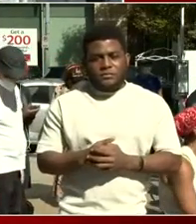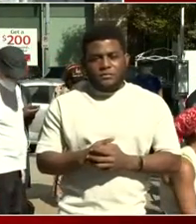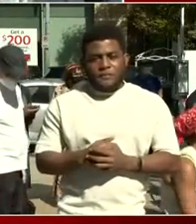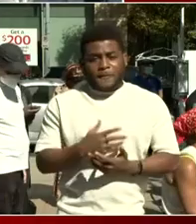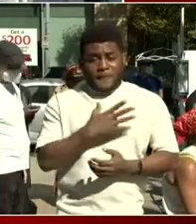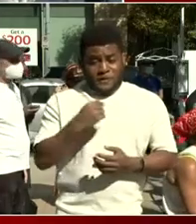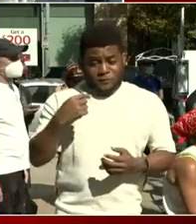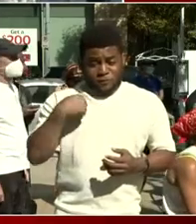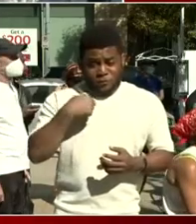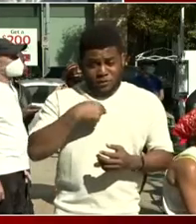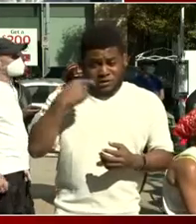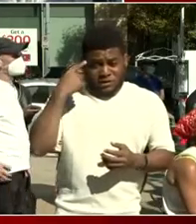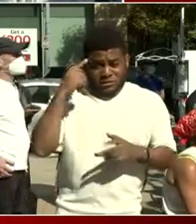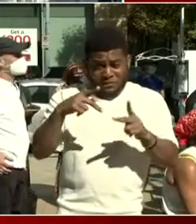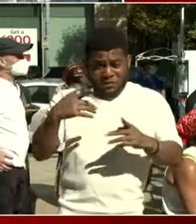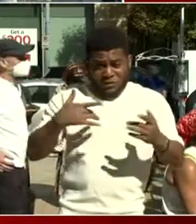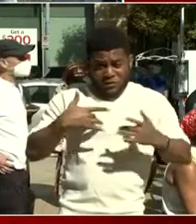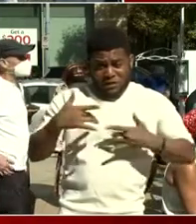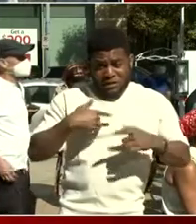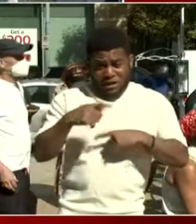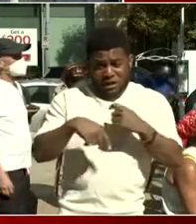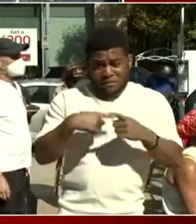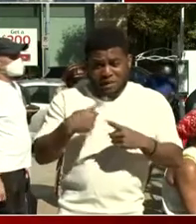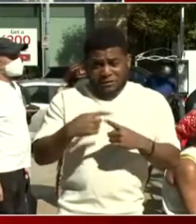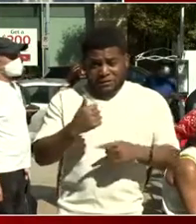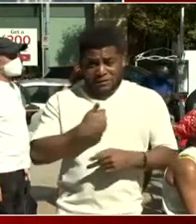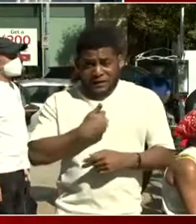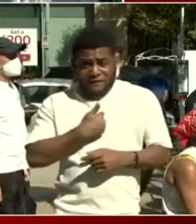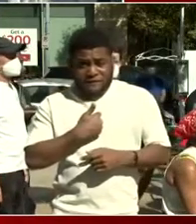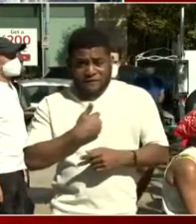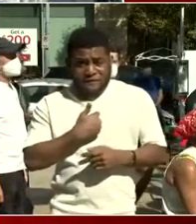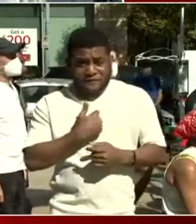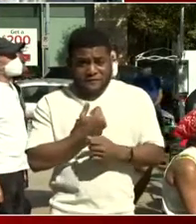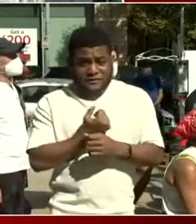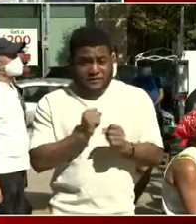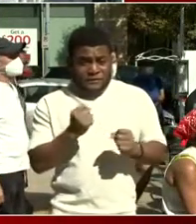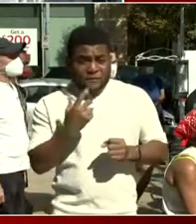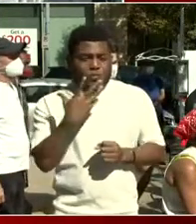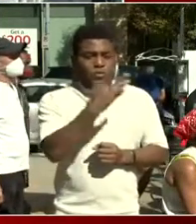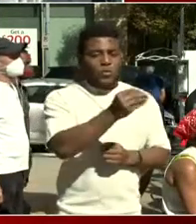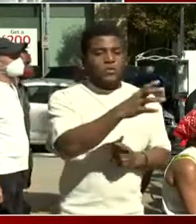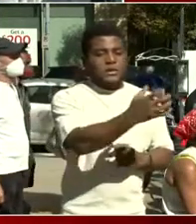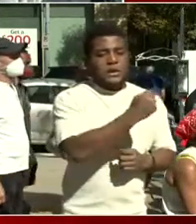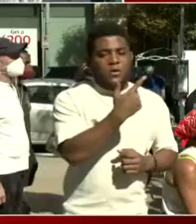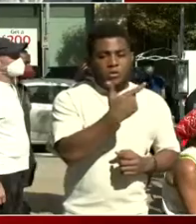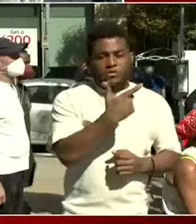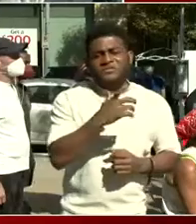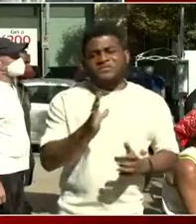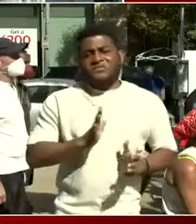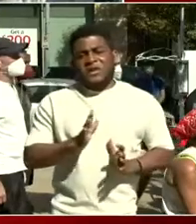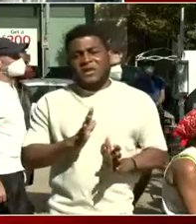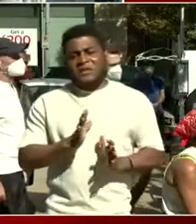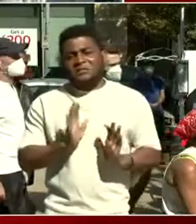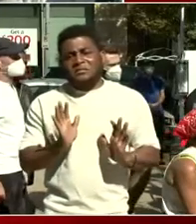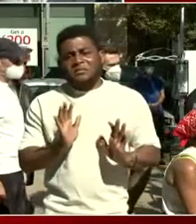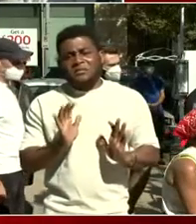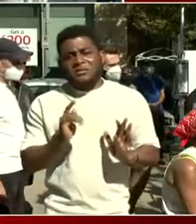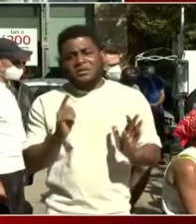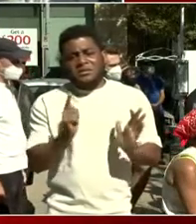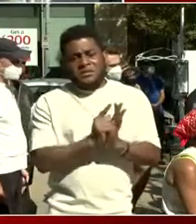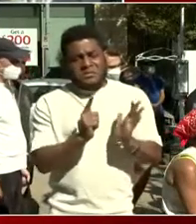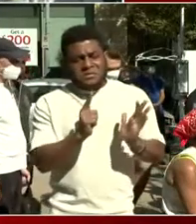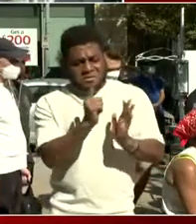concerned for their own safety and wanting to protect themselves? Well, I think it's probably a mixed bag there. I mean, the number is actually closer to about